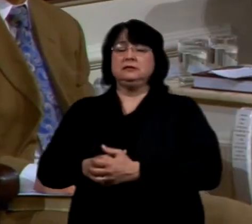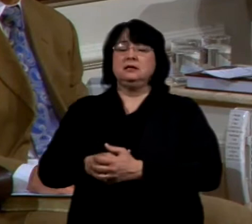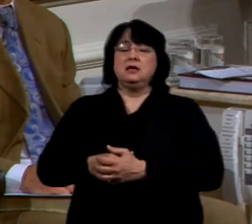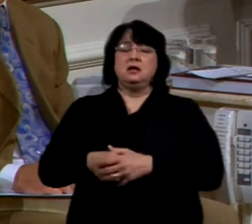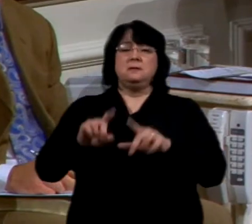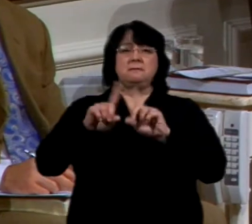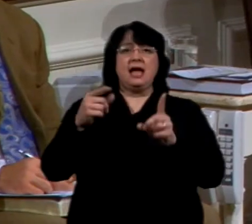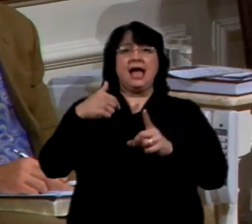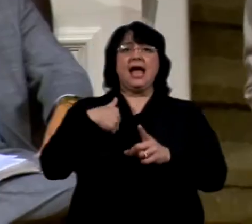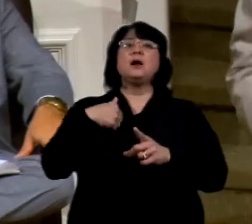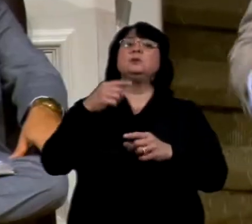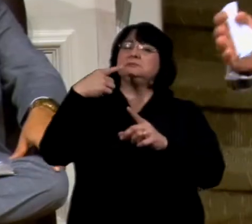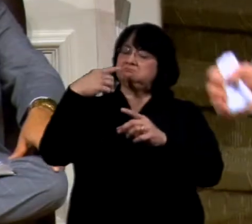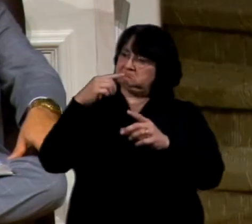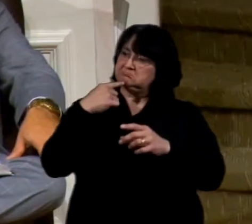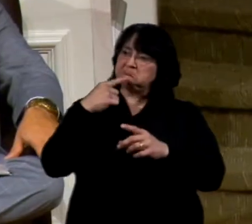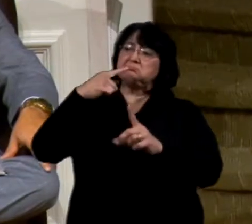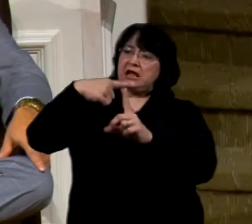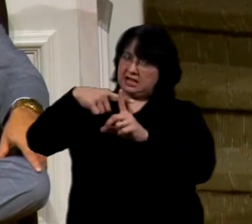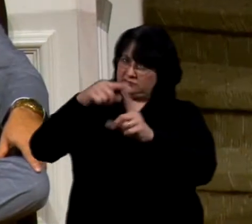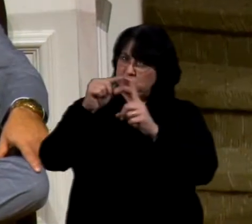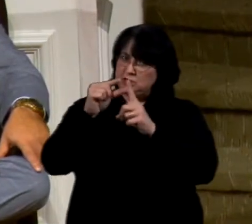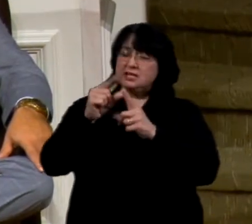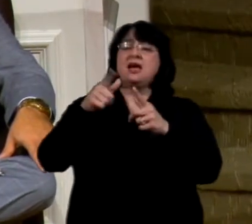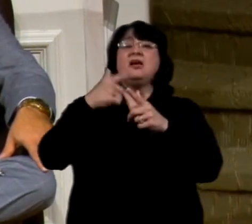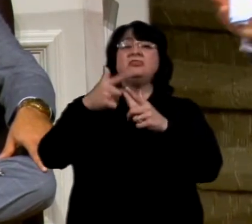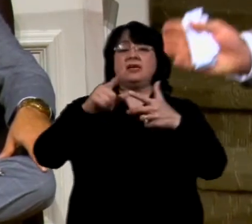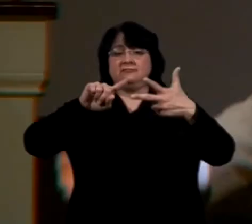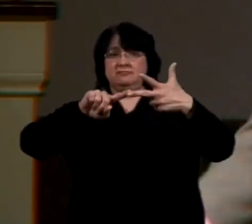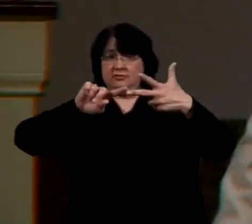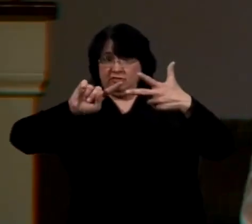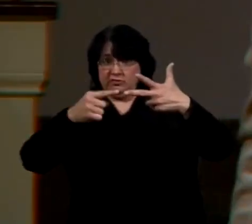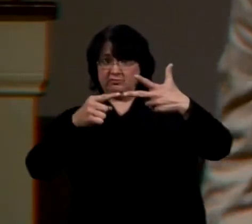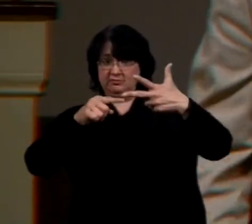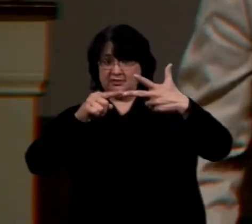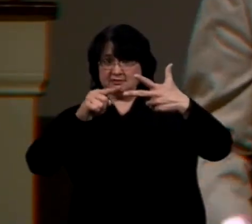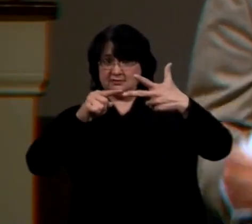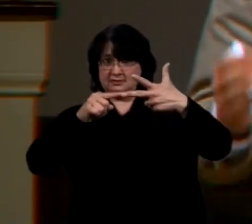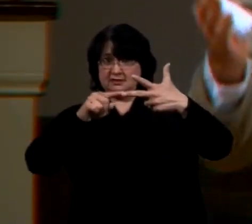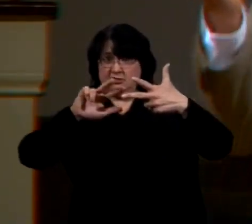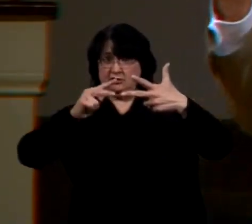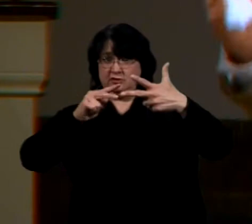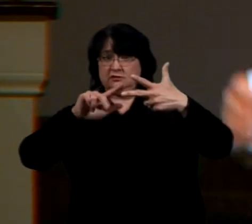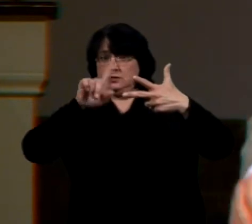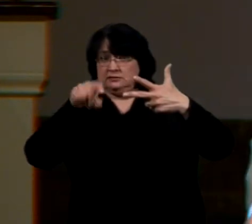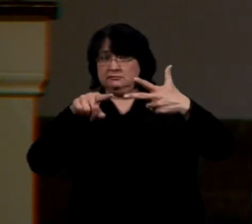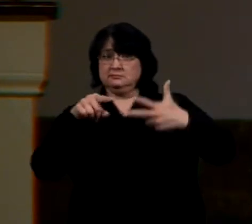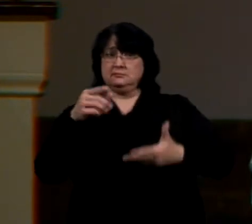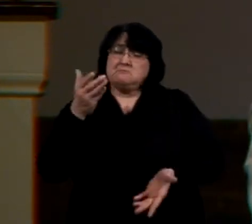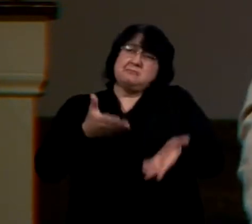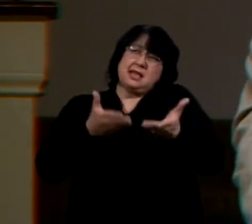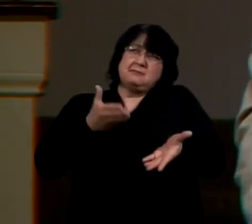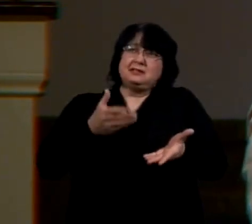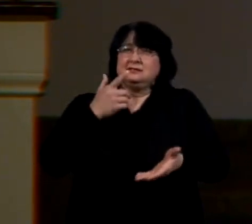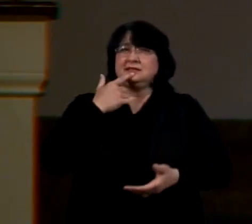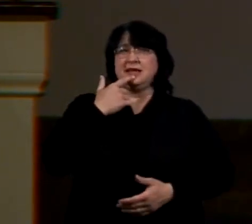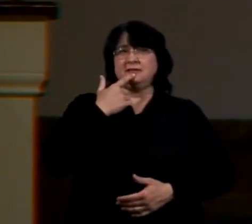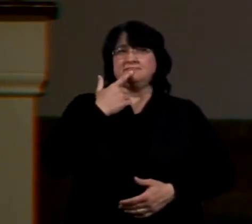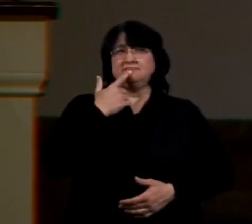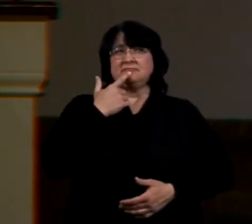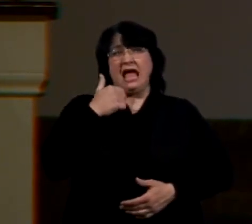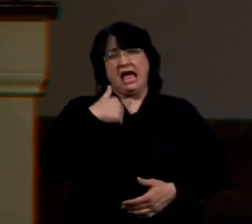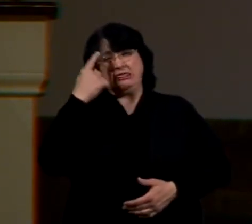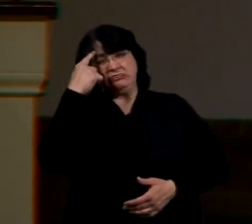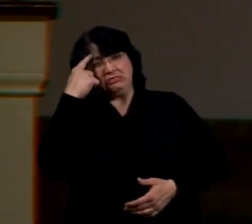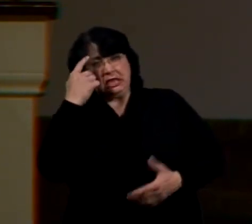I'm going to stay positive, and then I'm going to go to step three. Maybe they say to me, well, you know, I think